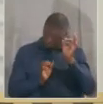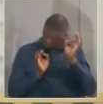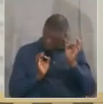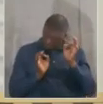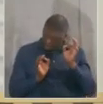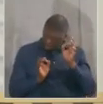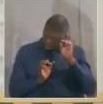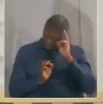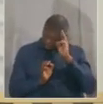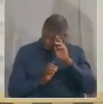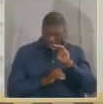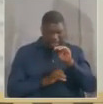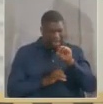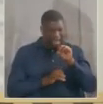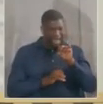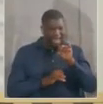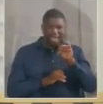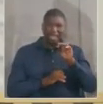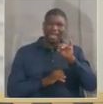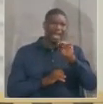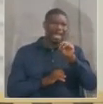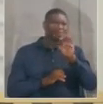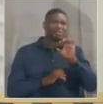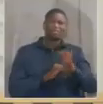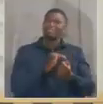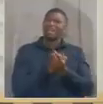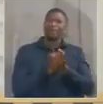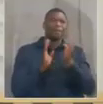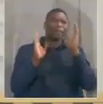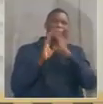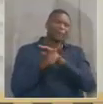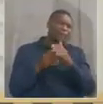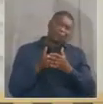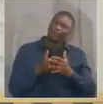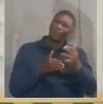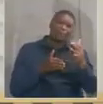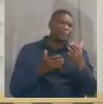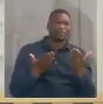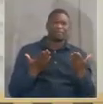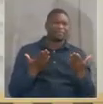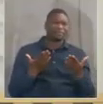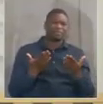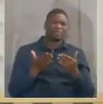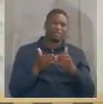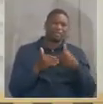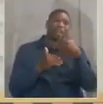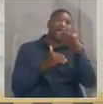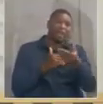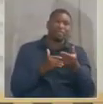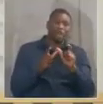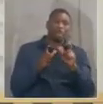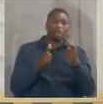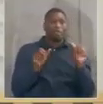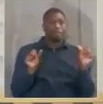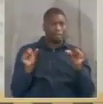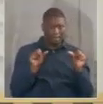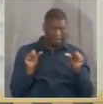there was no IMC during that time. And then afterwards, and then the committee resumes